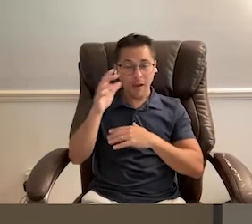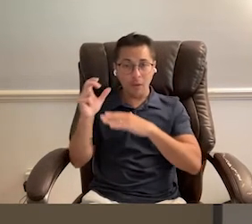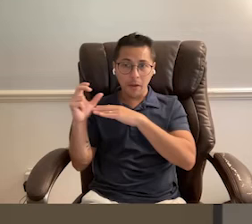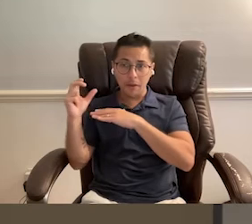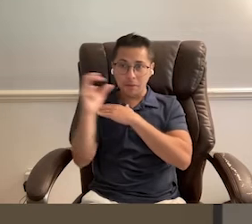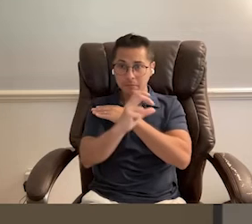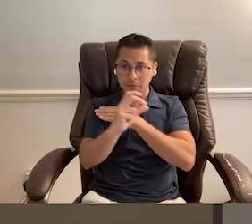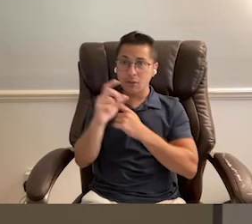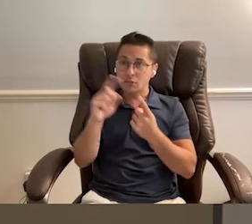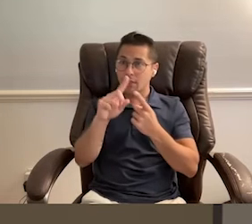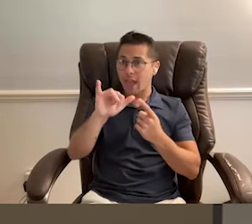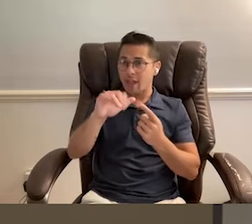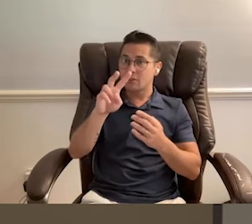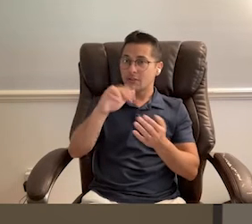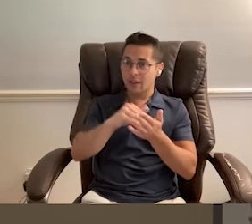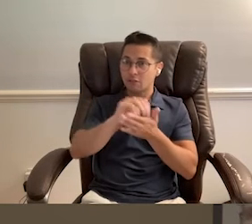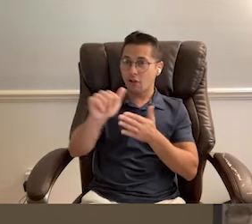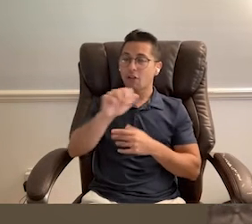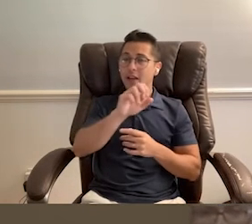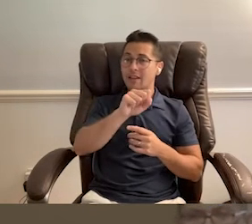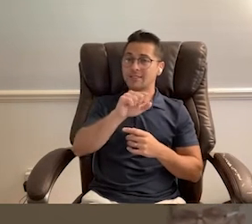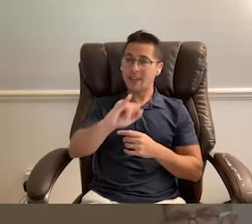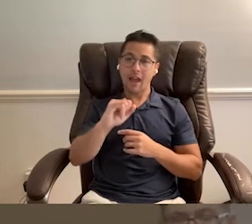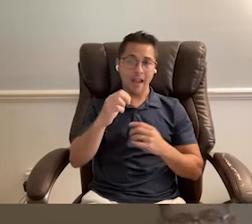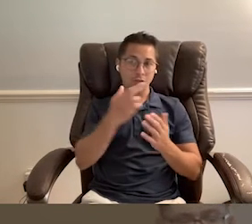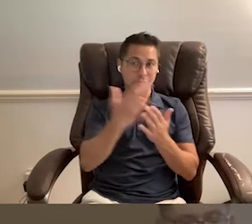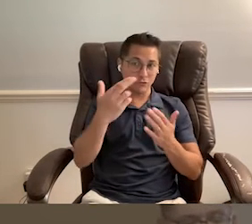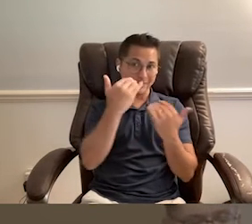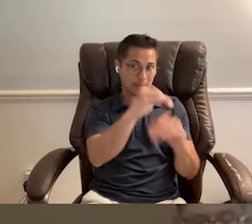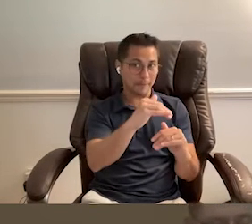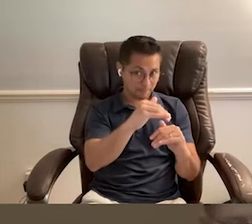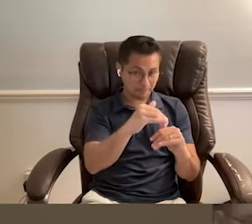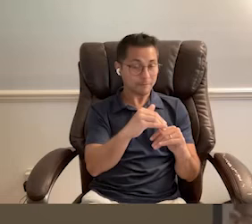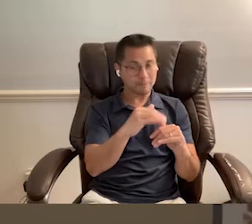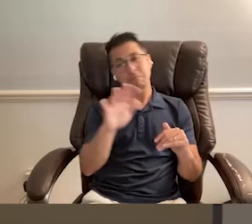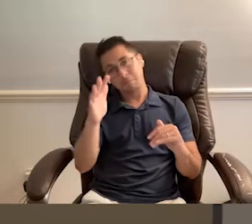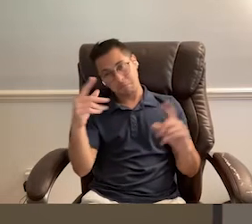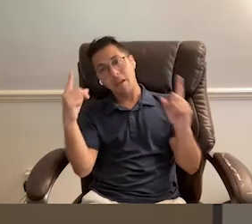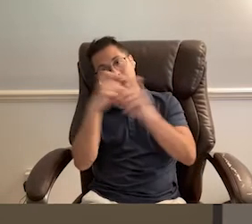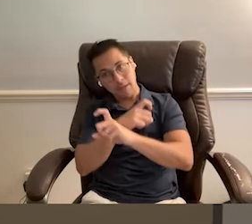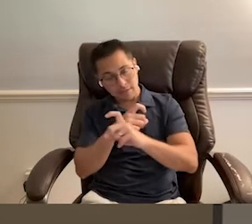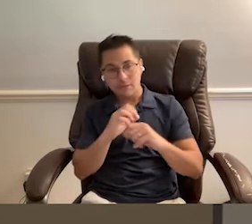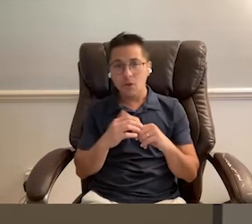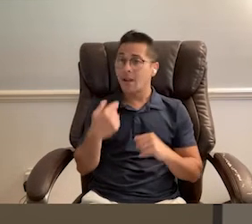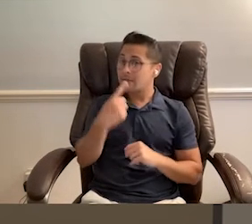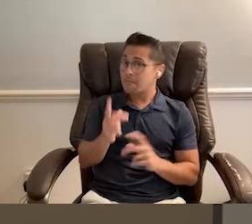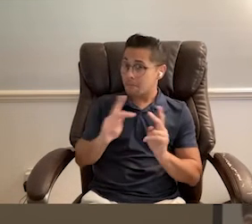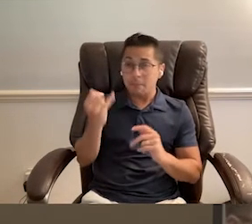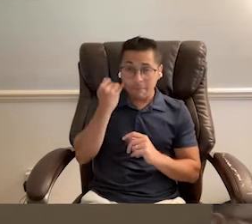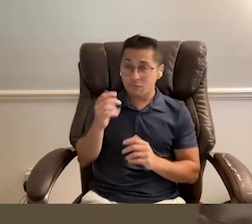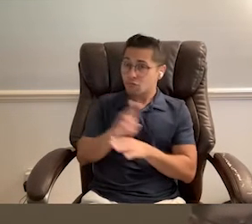$2,000 SSI resource limit. So it's a little complex. So really, I tell people, if you're on SSI, think